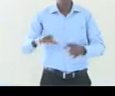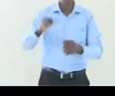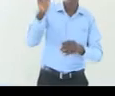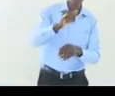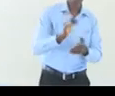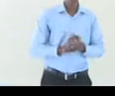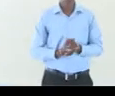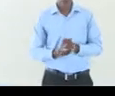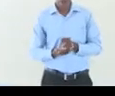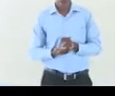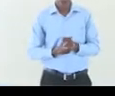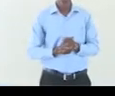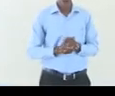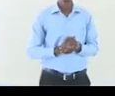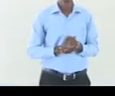I am.